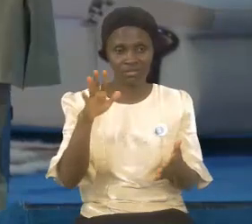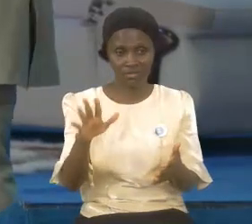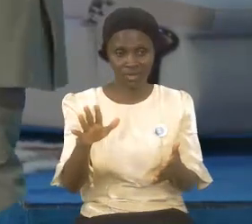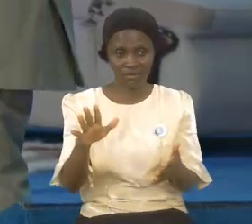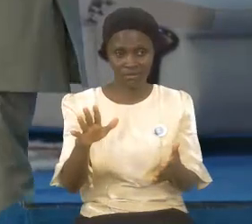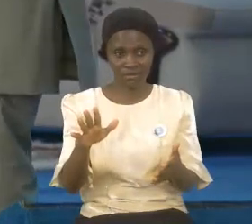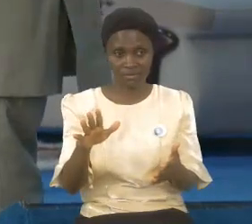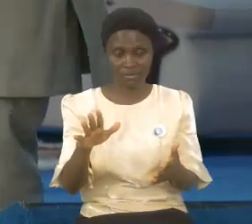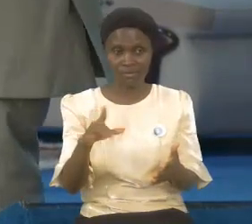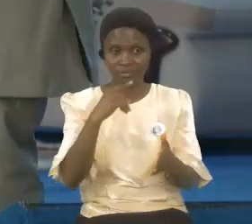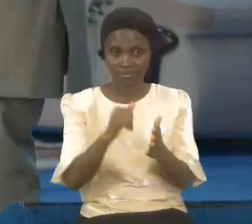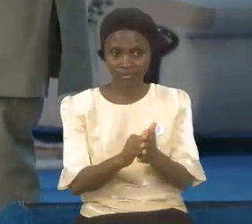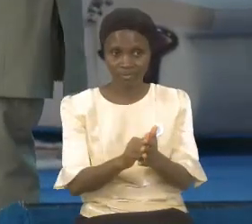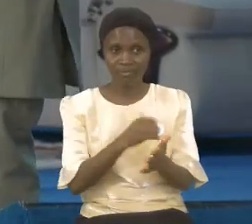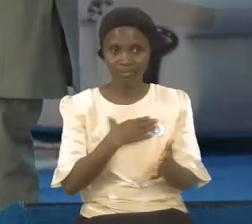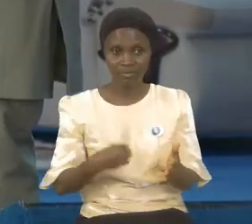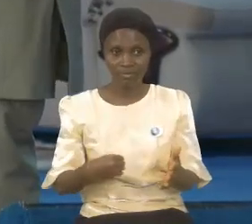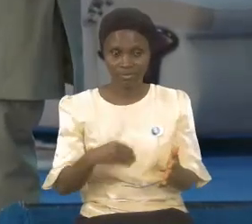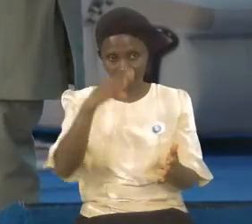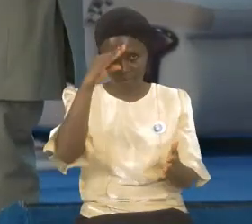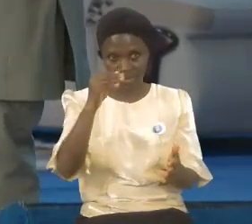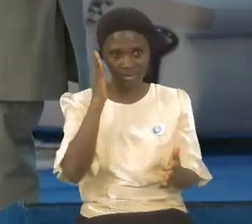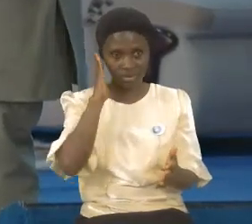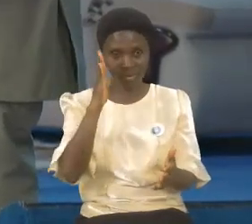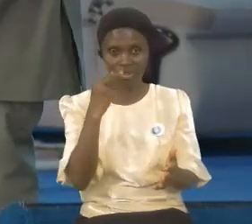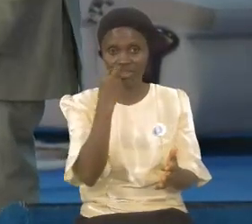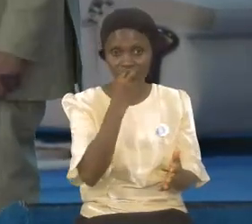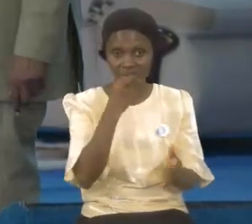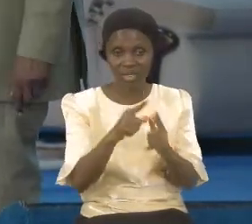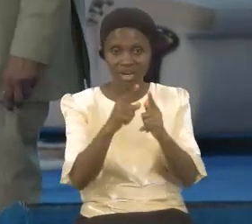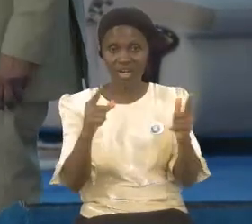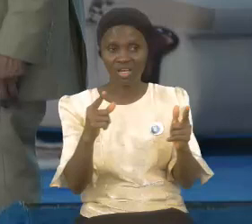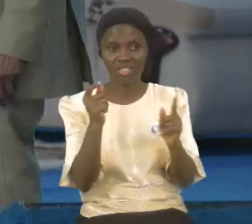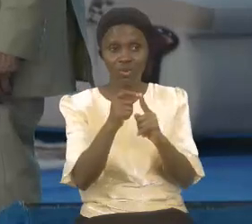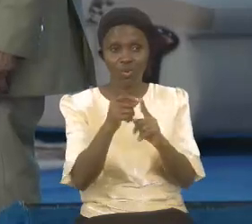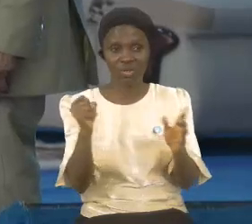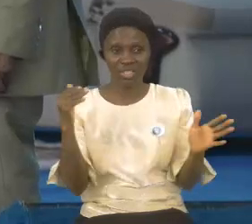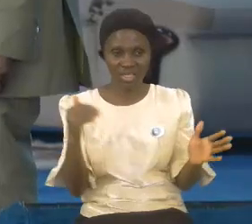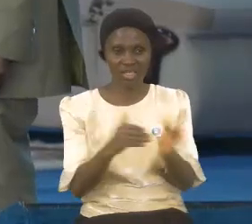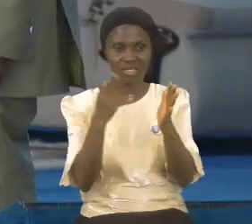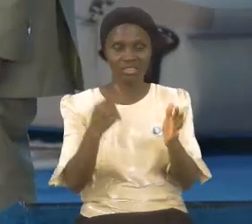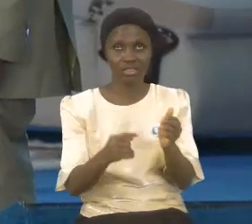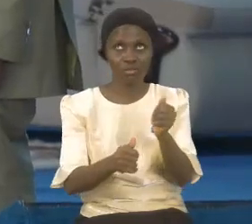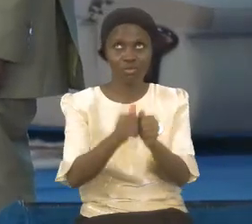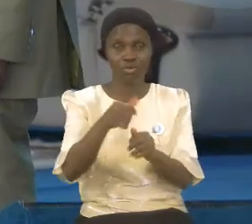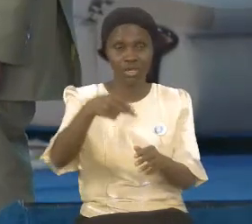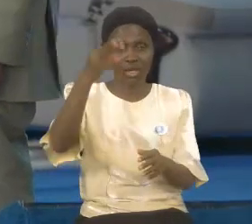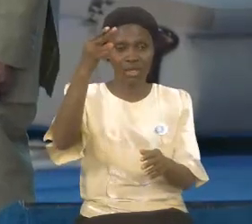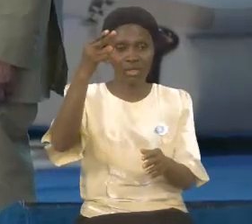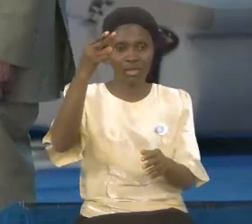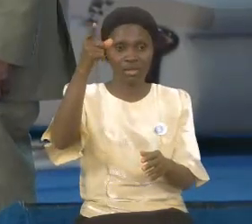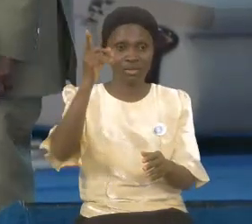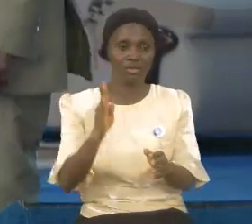says, and he shall speak great words against the Most High,